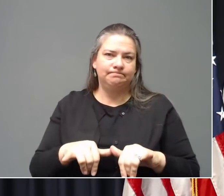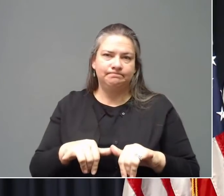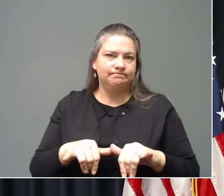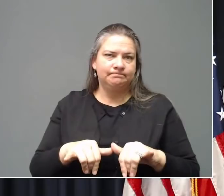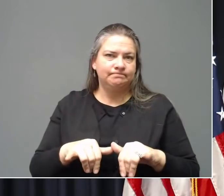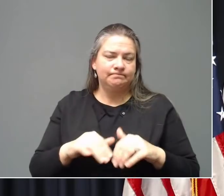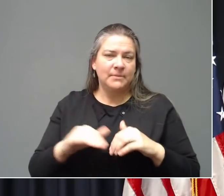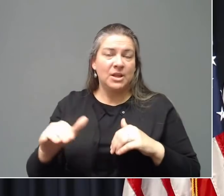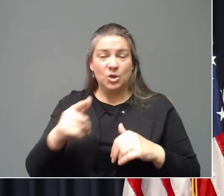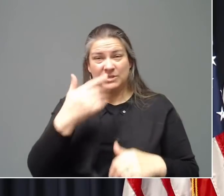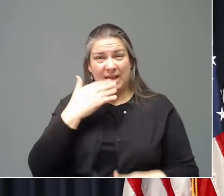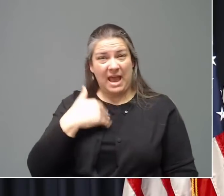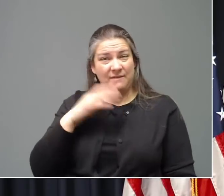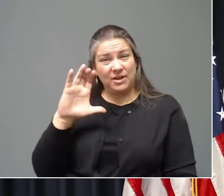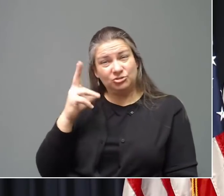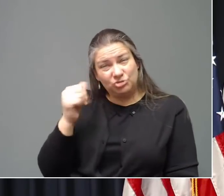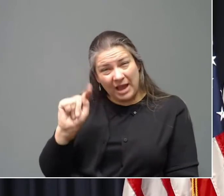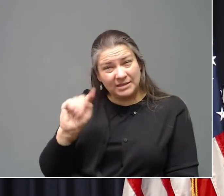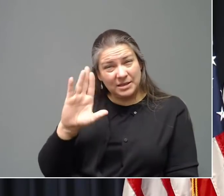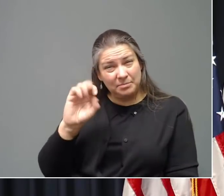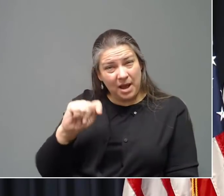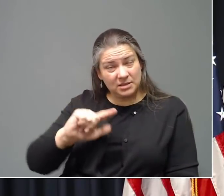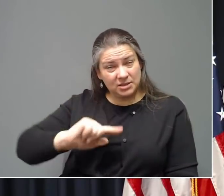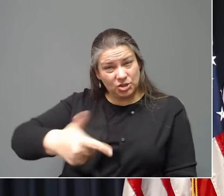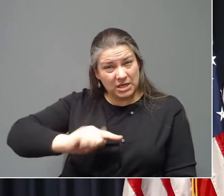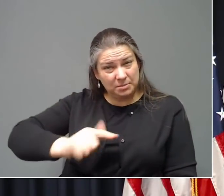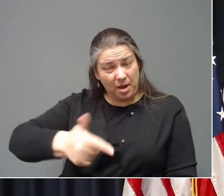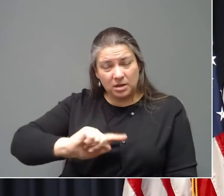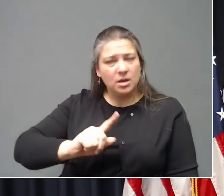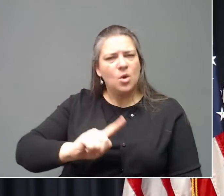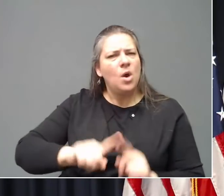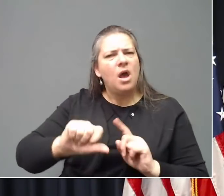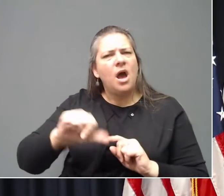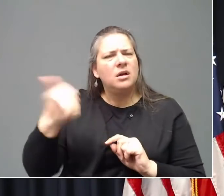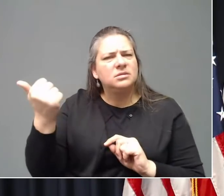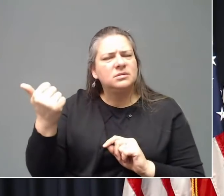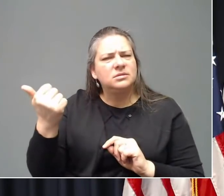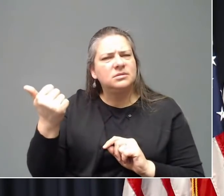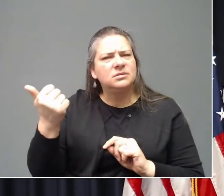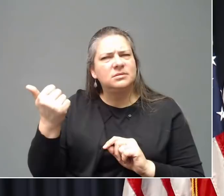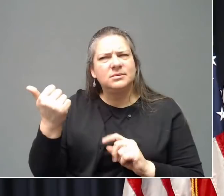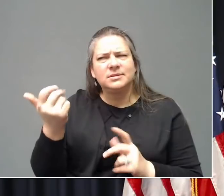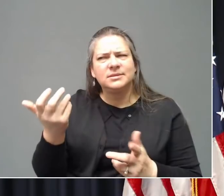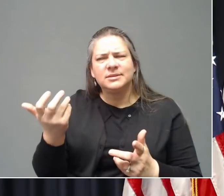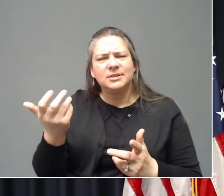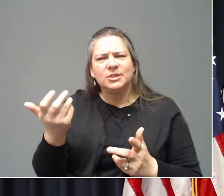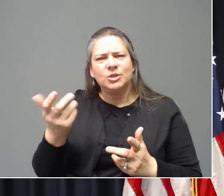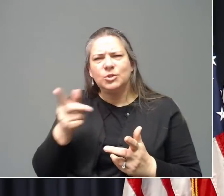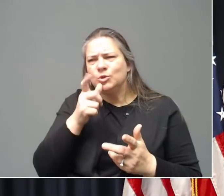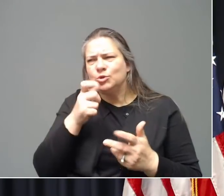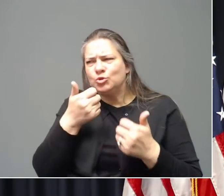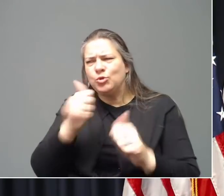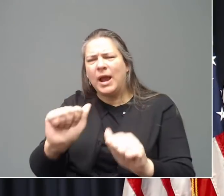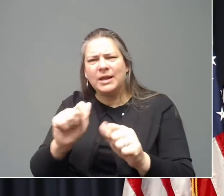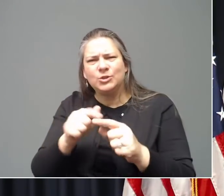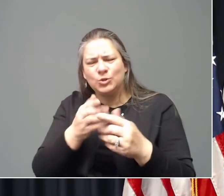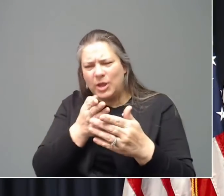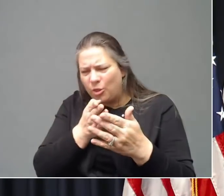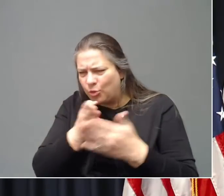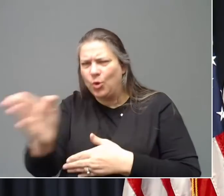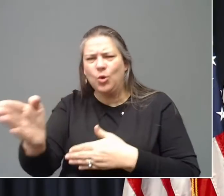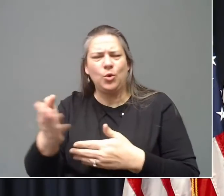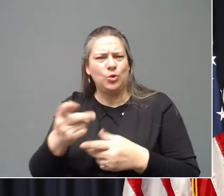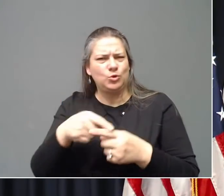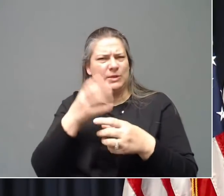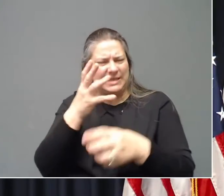on there. Is there anything else that people can do in terms of trying to break through and get that phone